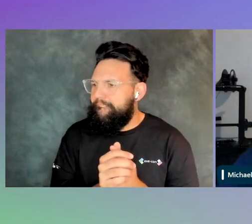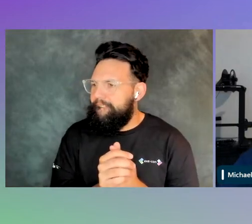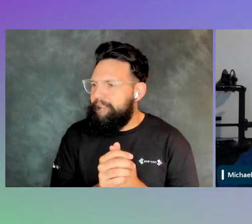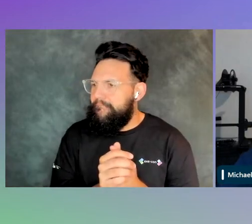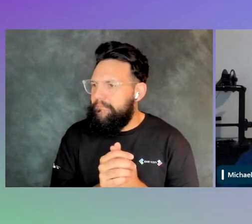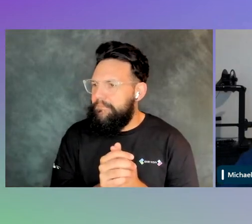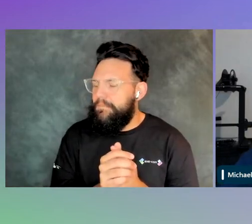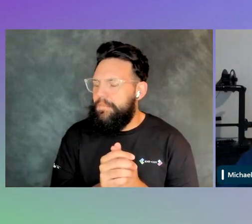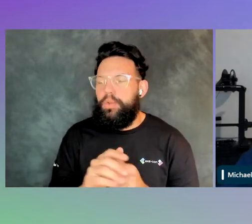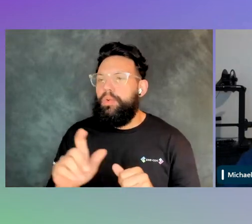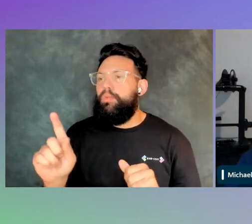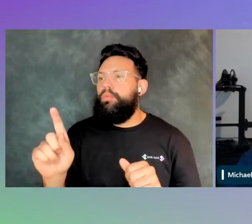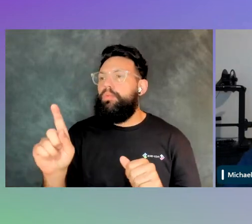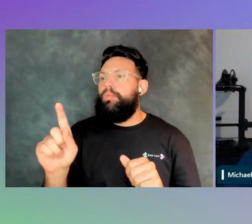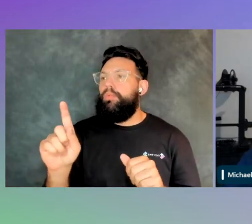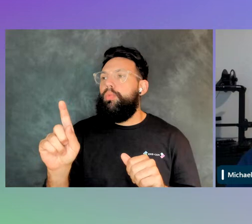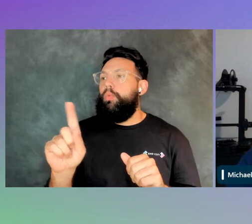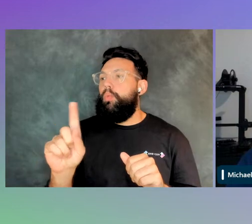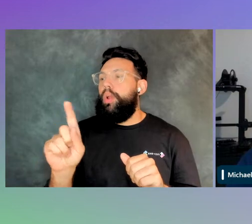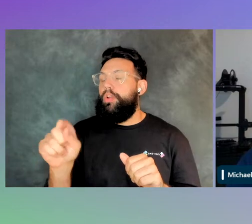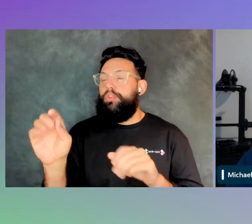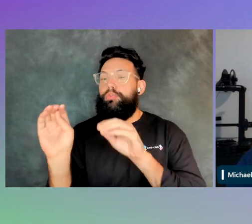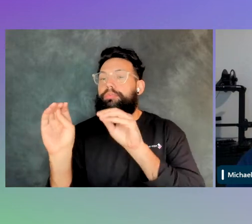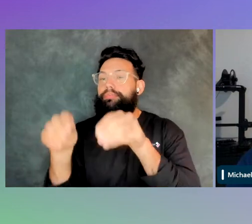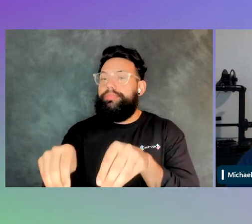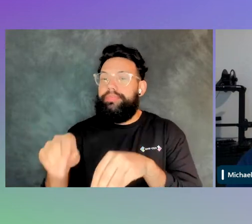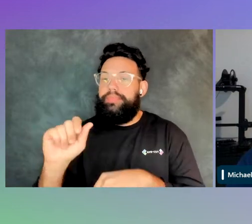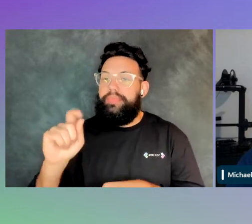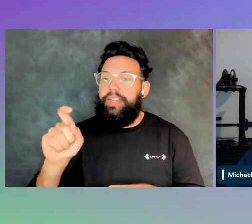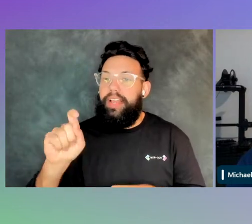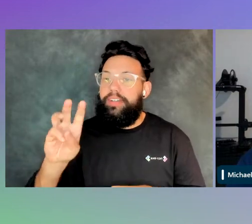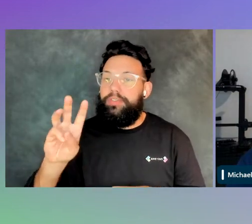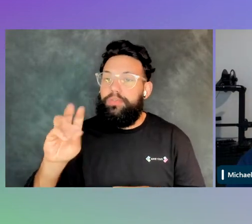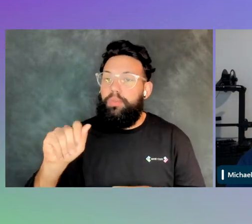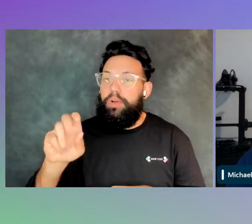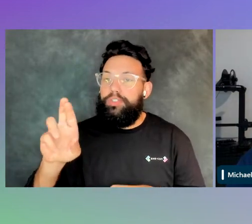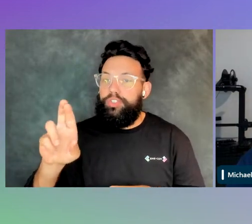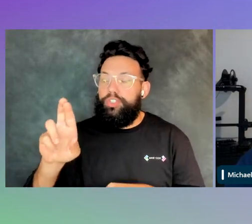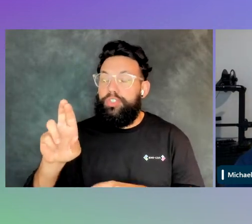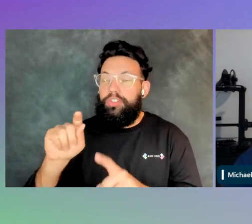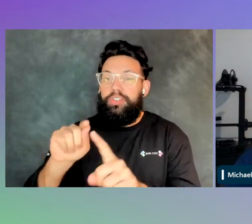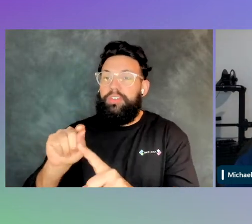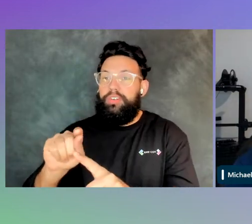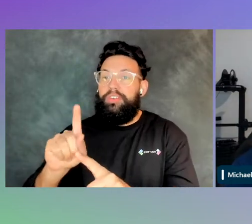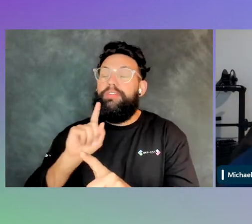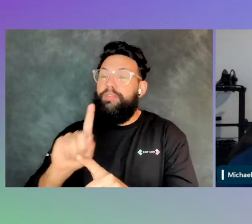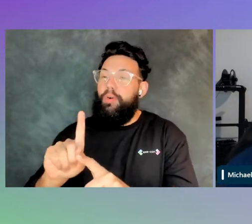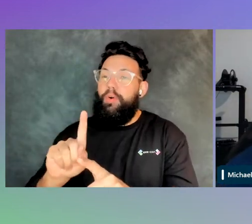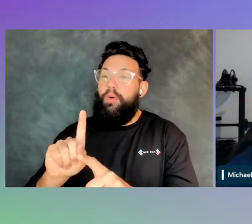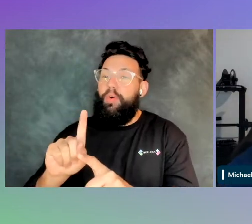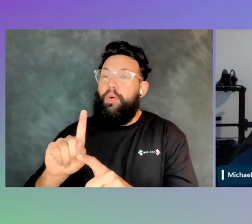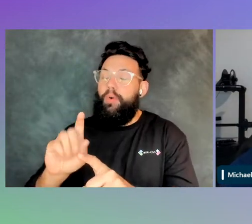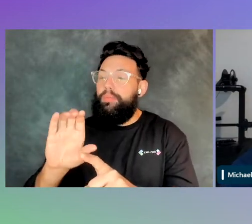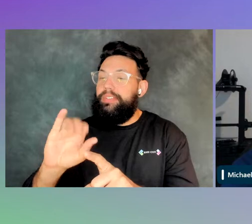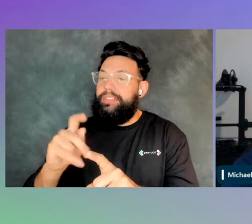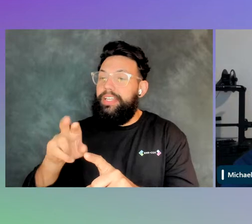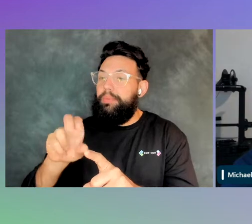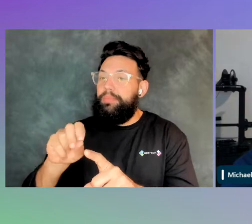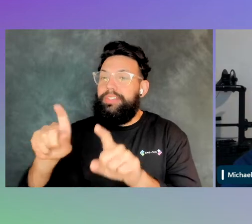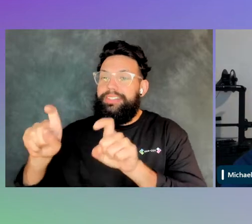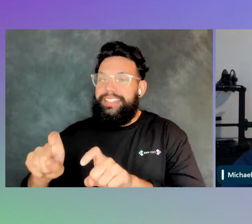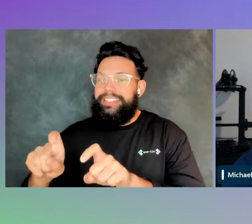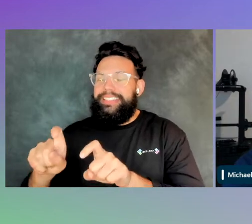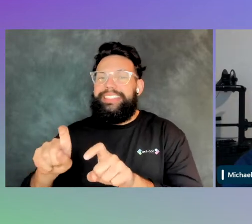Axe Watcher to Cypress testing is in an after each step executed after each test